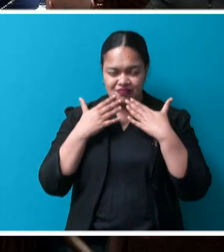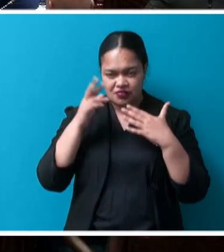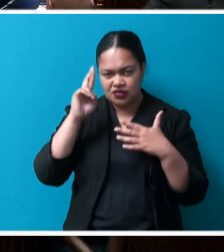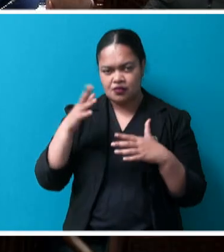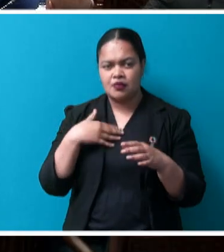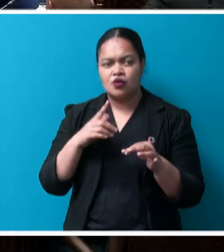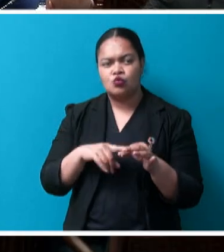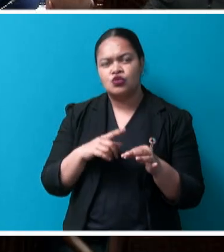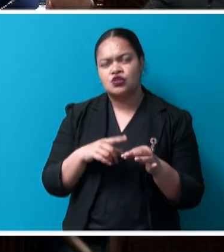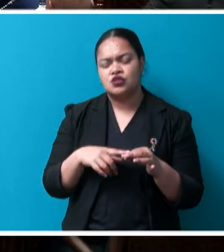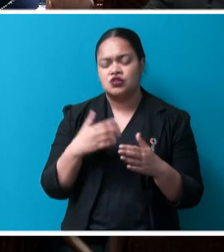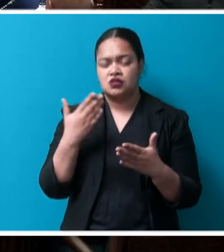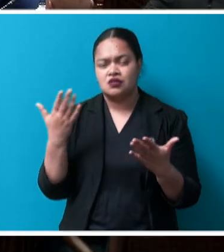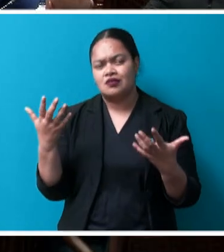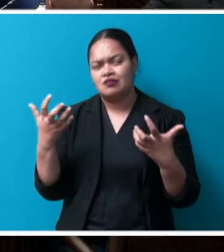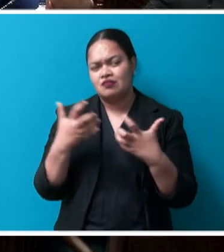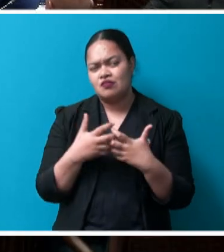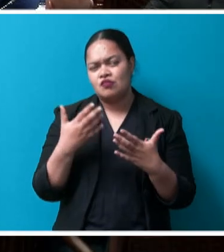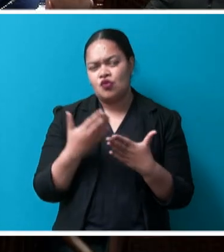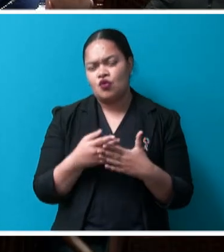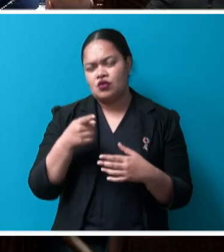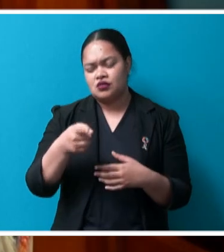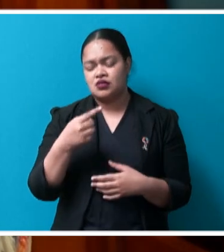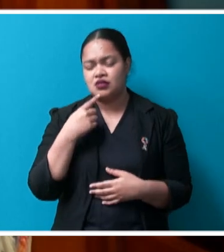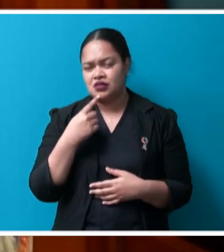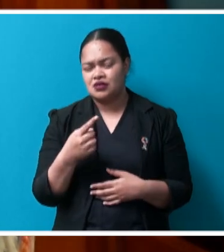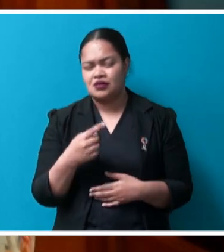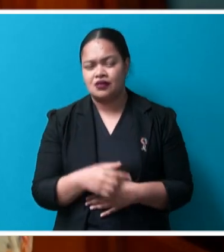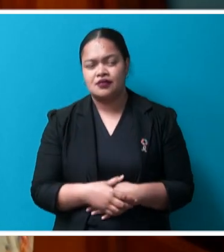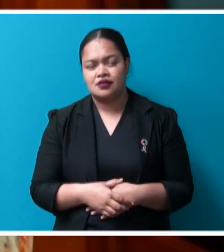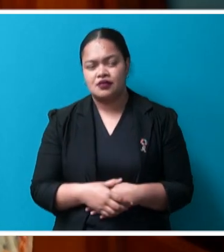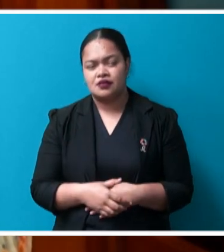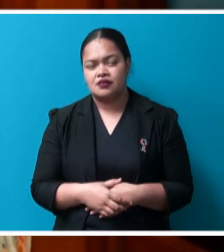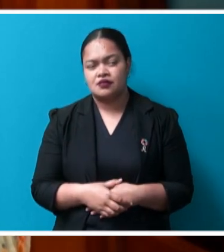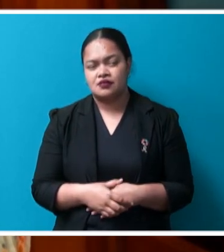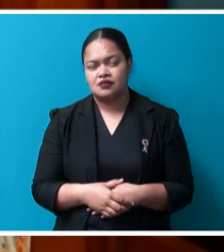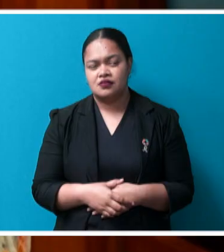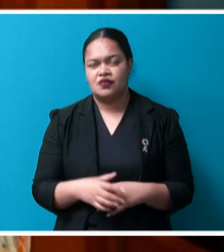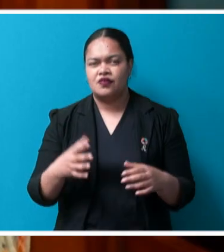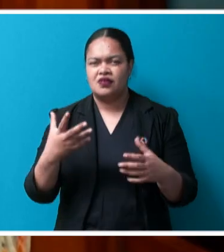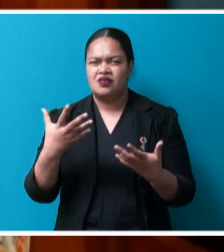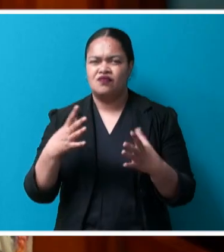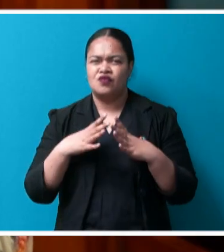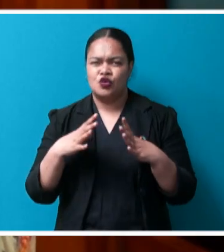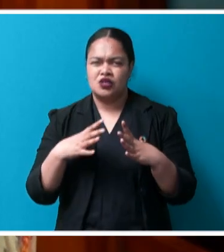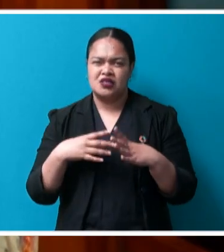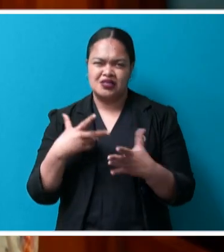is related to the perception that is attached to the free syringe